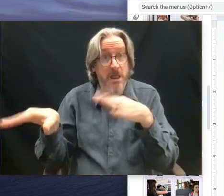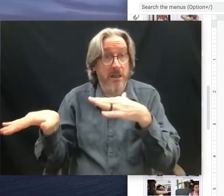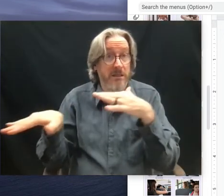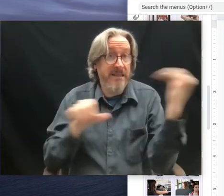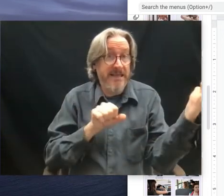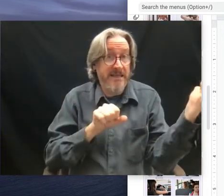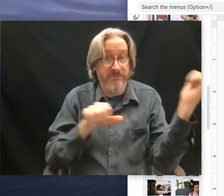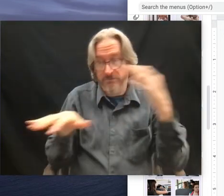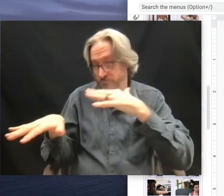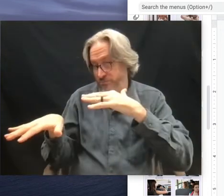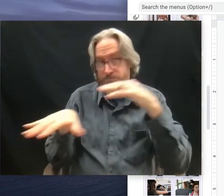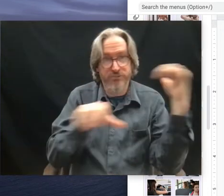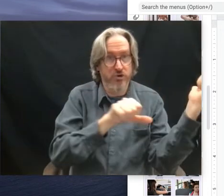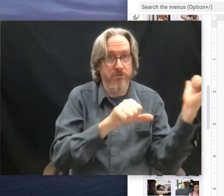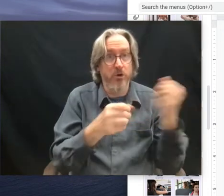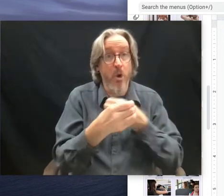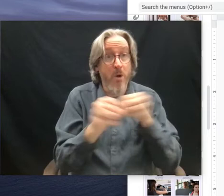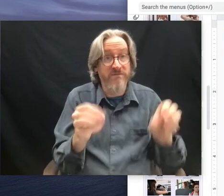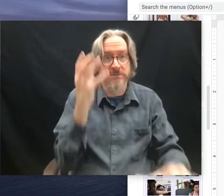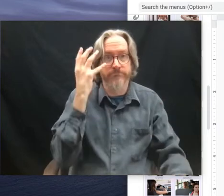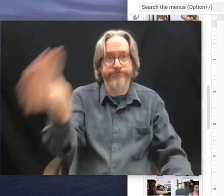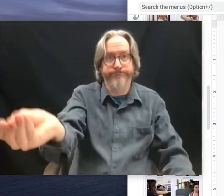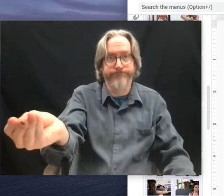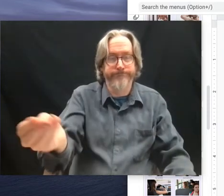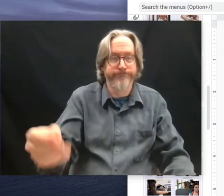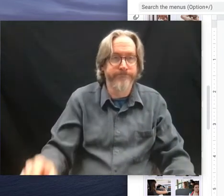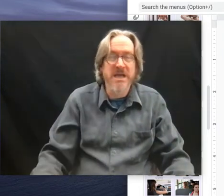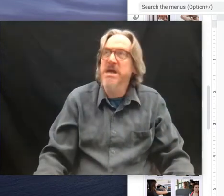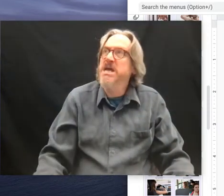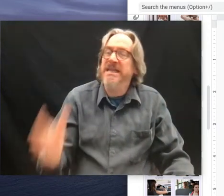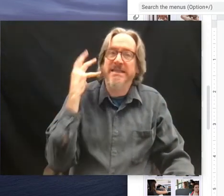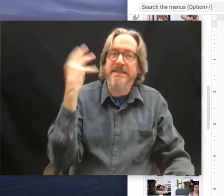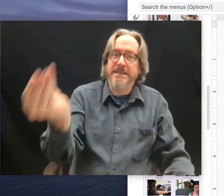Office, leave. Or office.